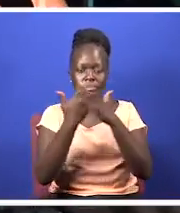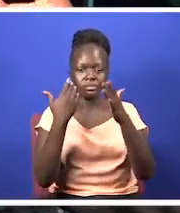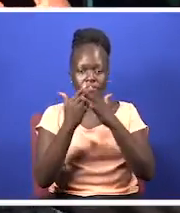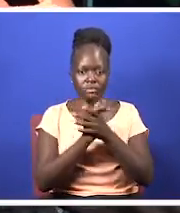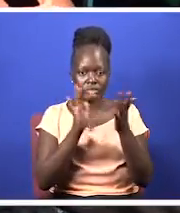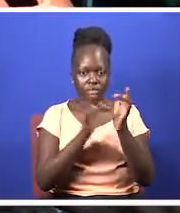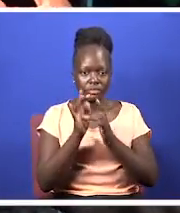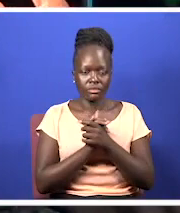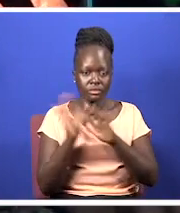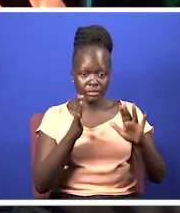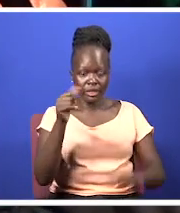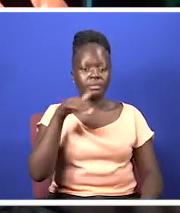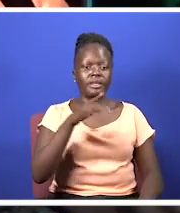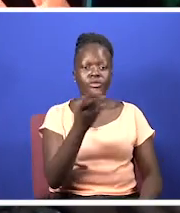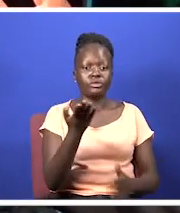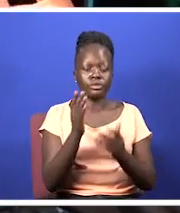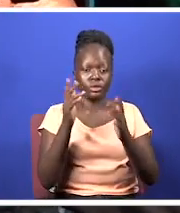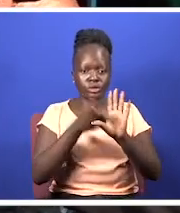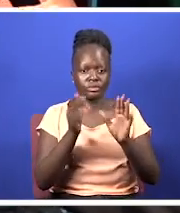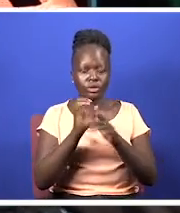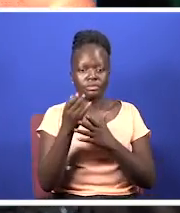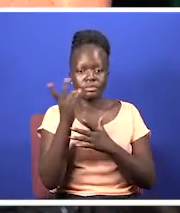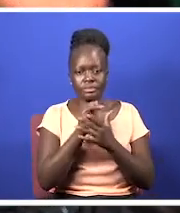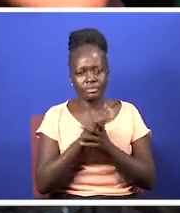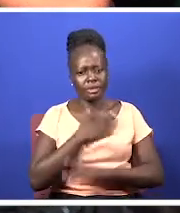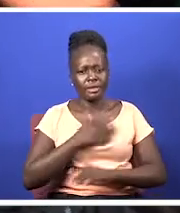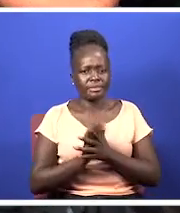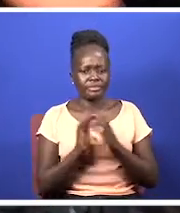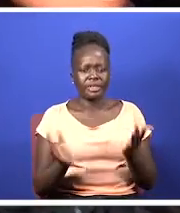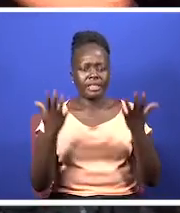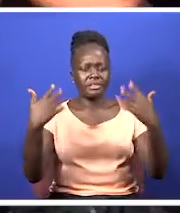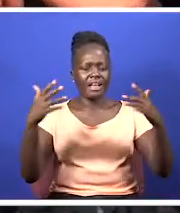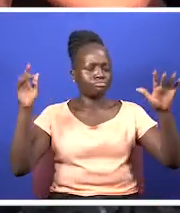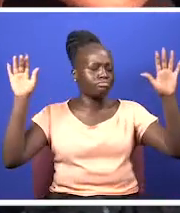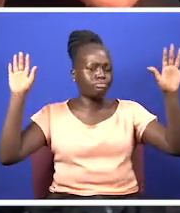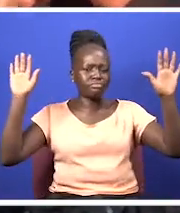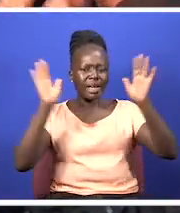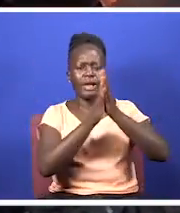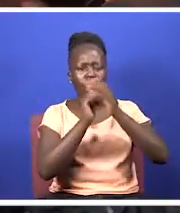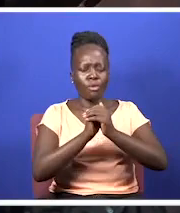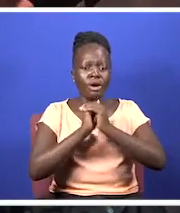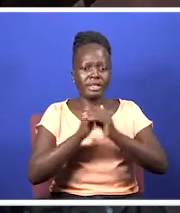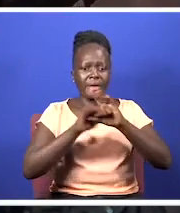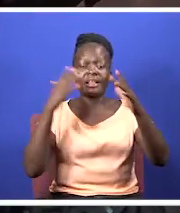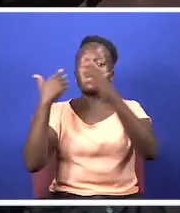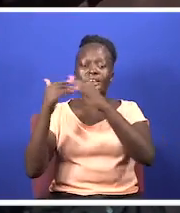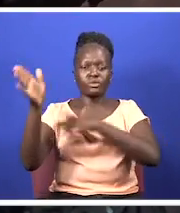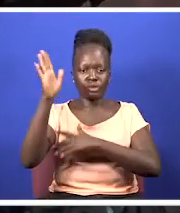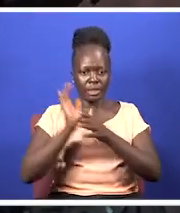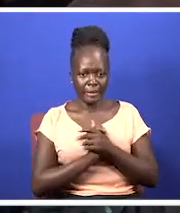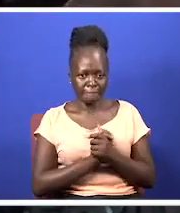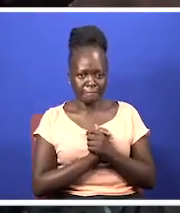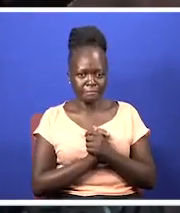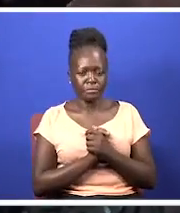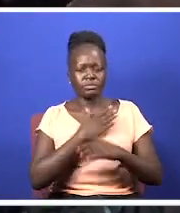name. Wherever you're joining us and watching us from, would you just want to lift up your hands and worship in thanksgiving to the